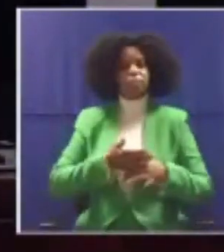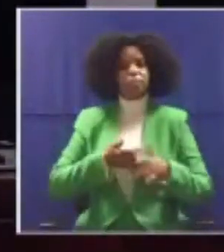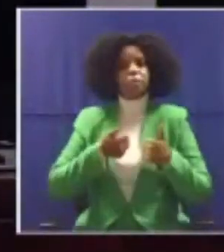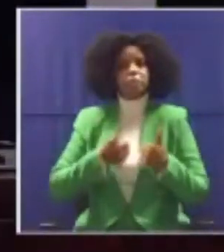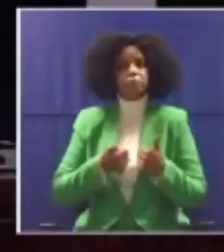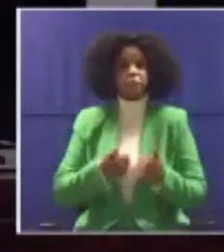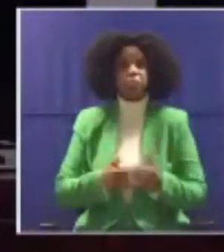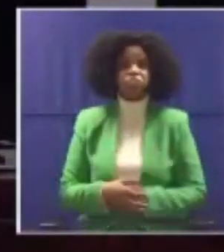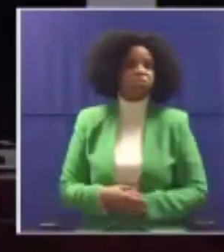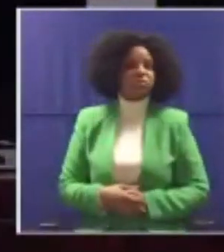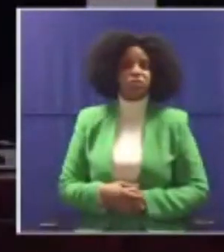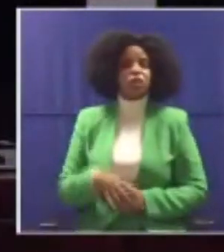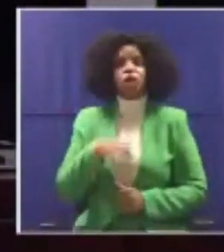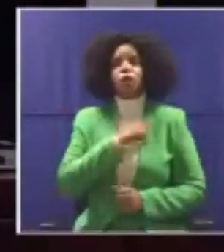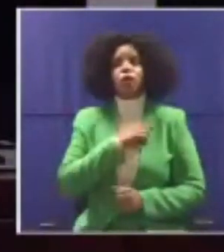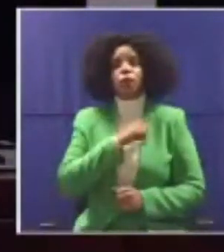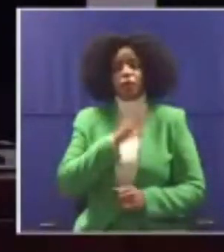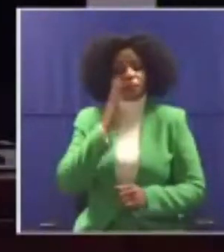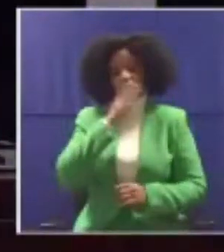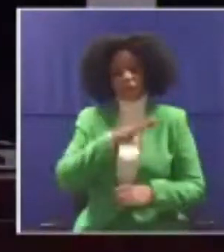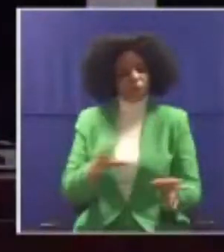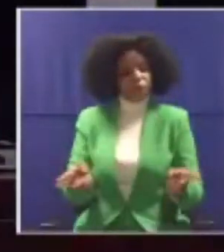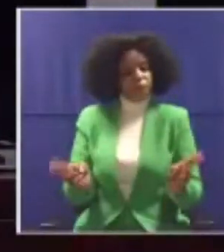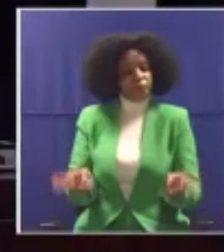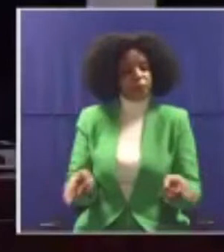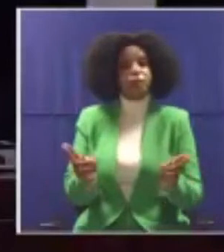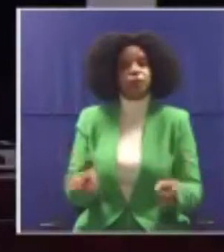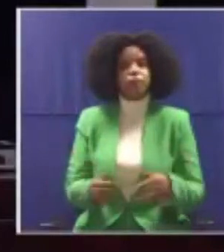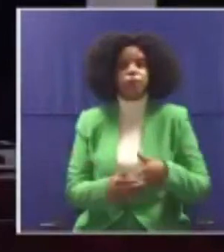regular framework guiding coalitions.